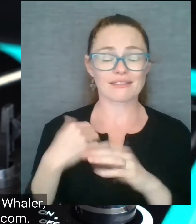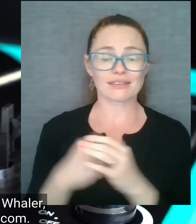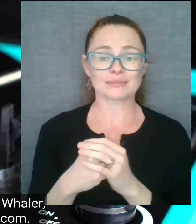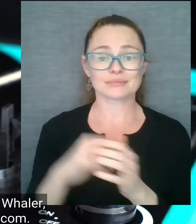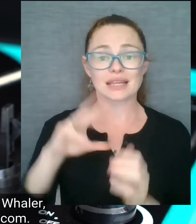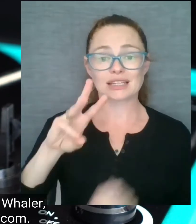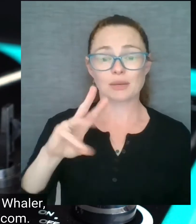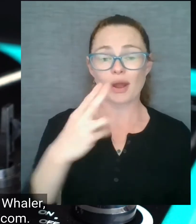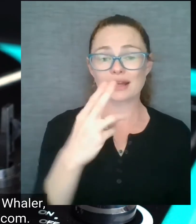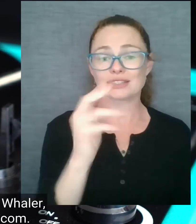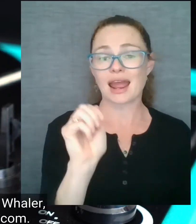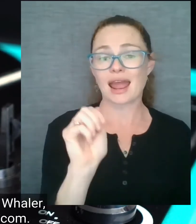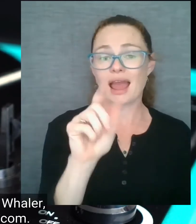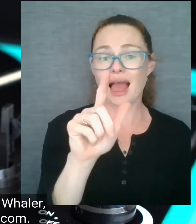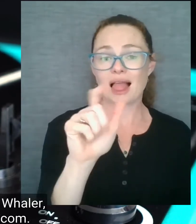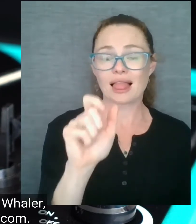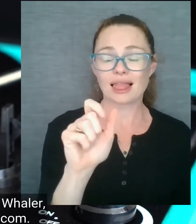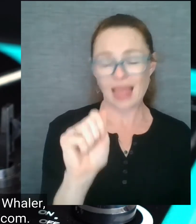That's